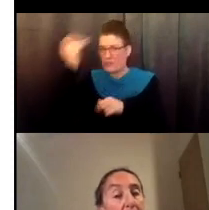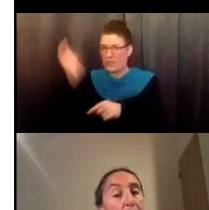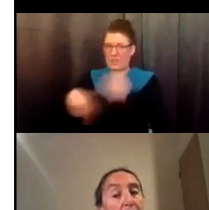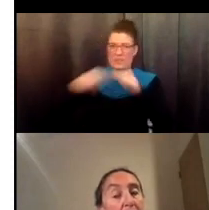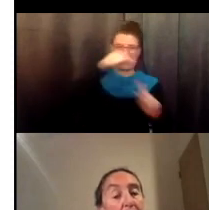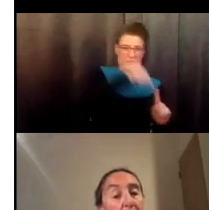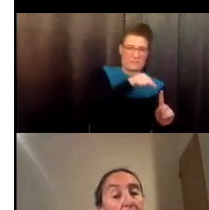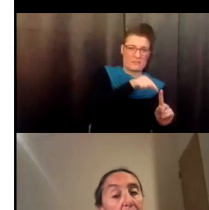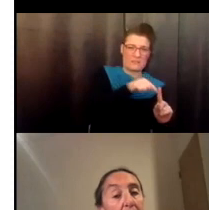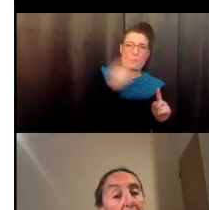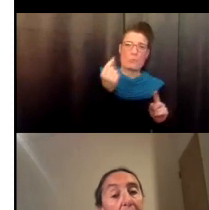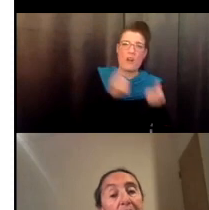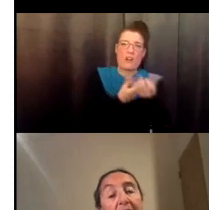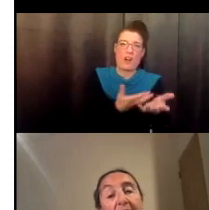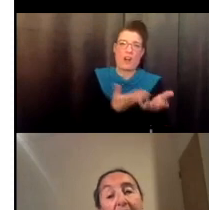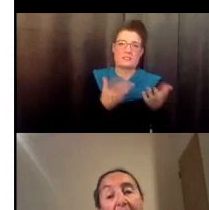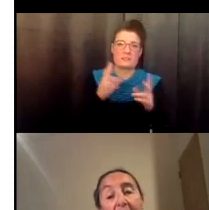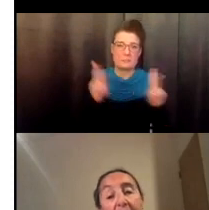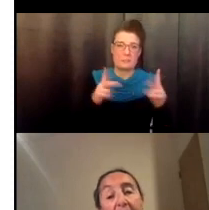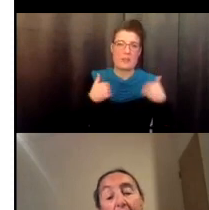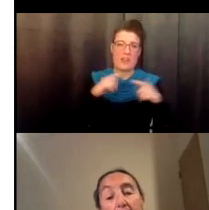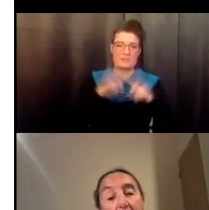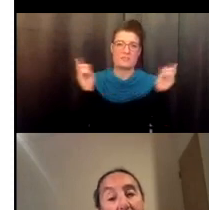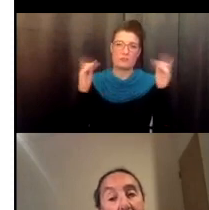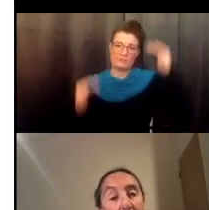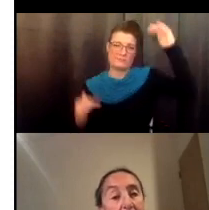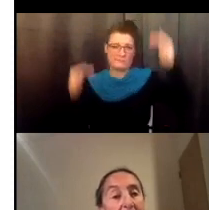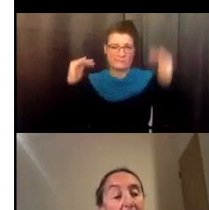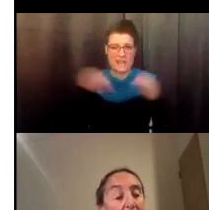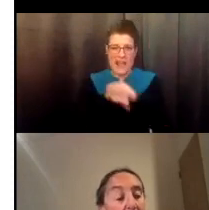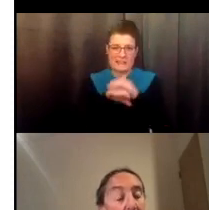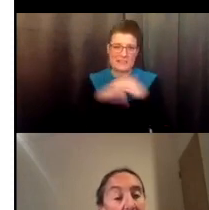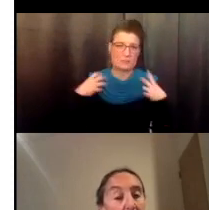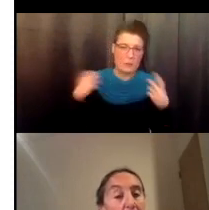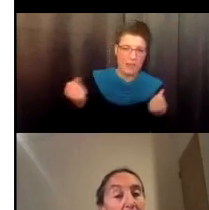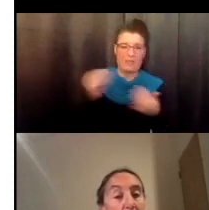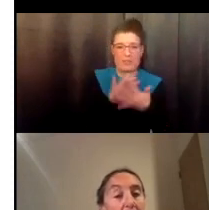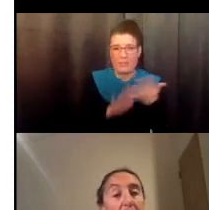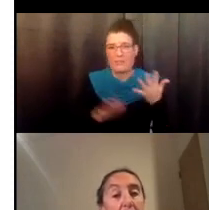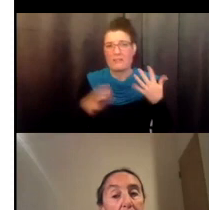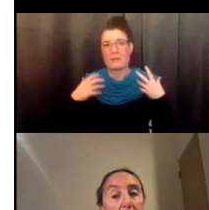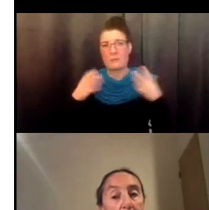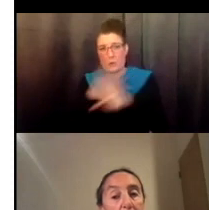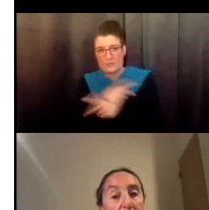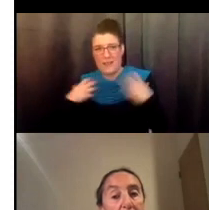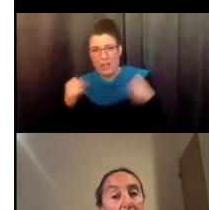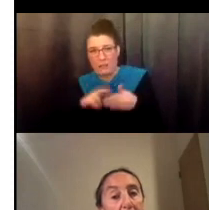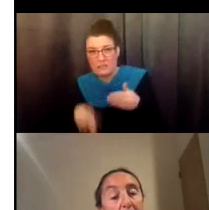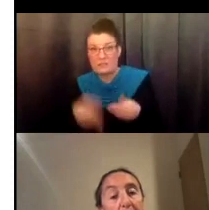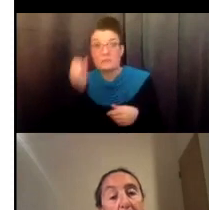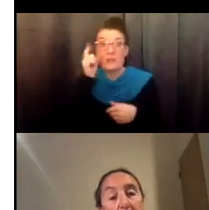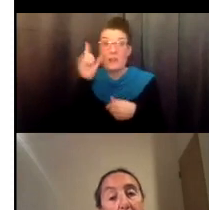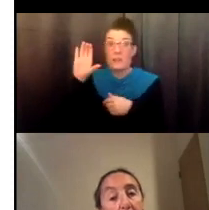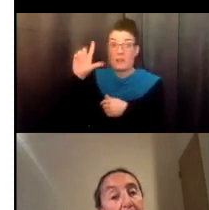health inequities in our community. And many climate actions actually bring these huge health benefits, as